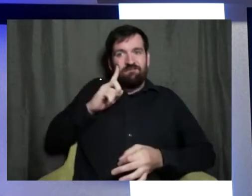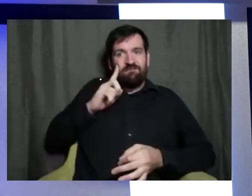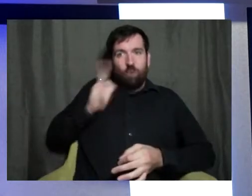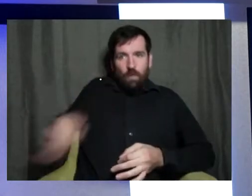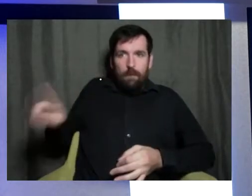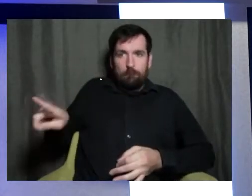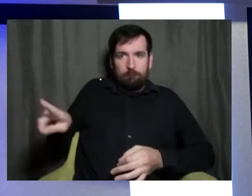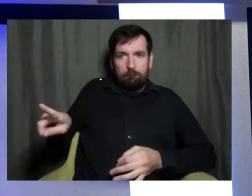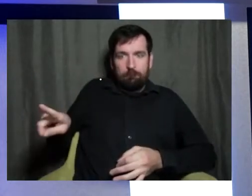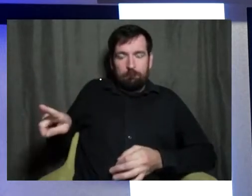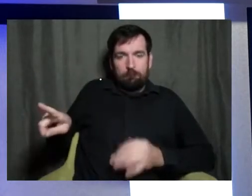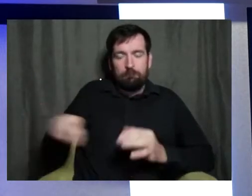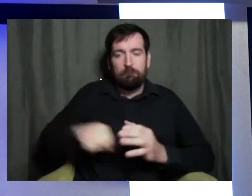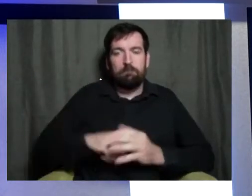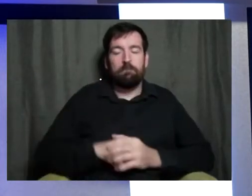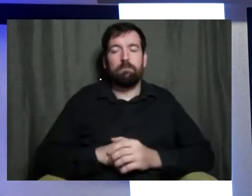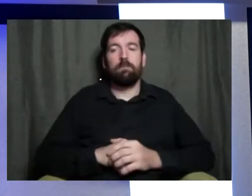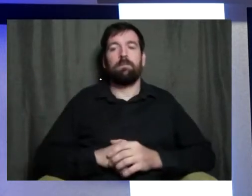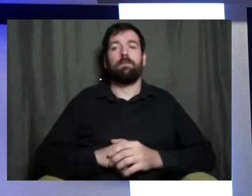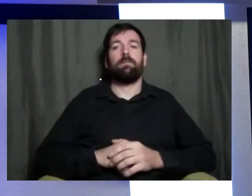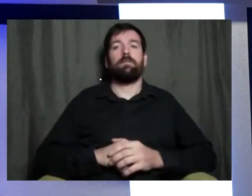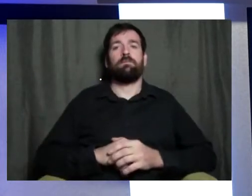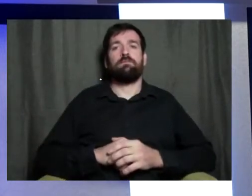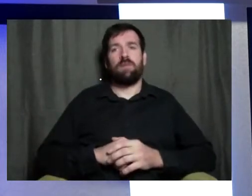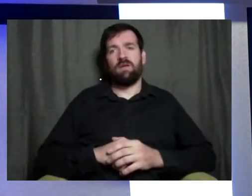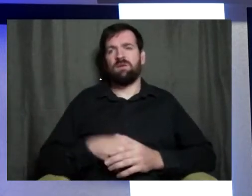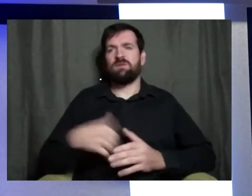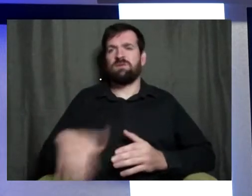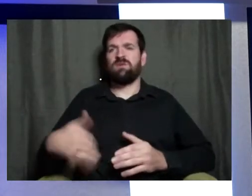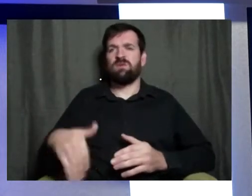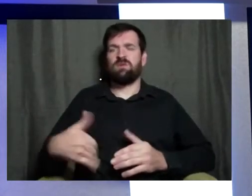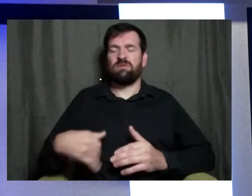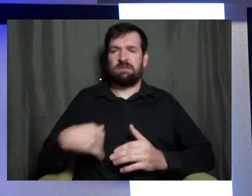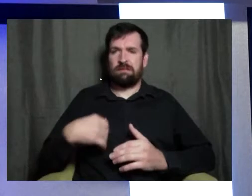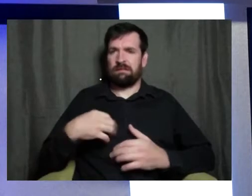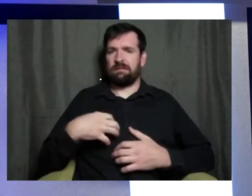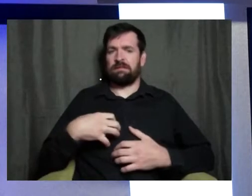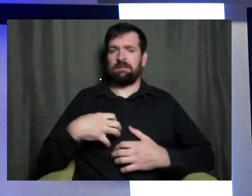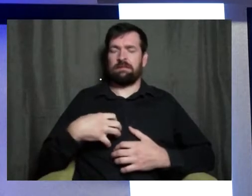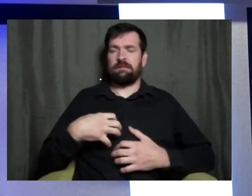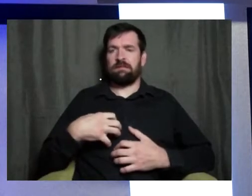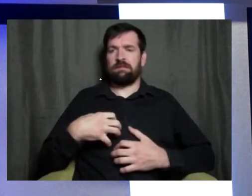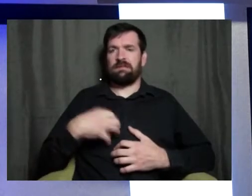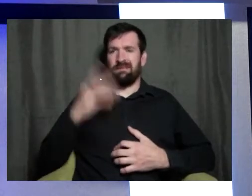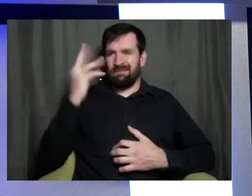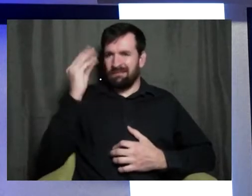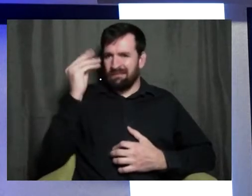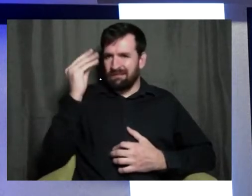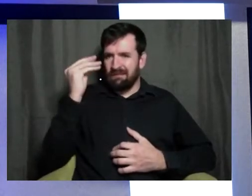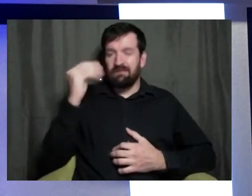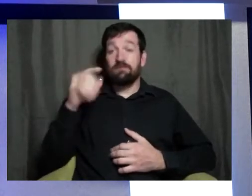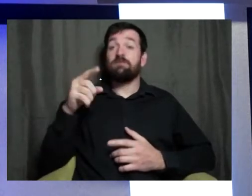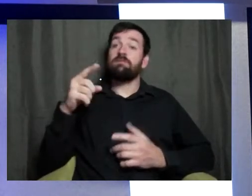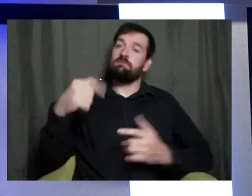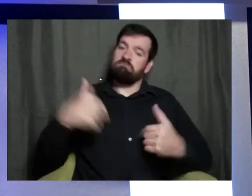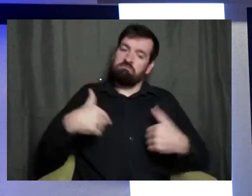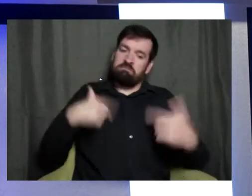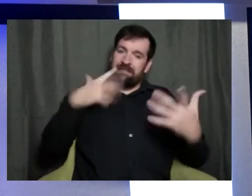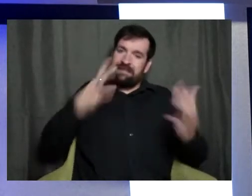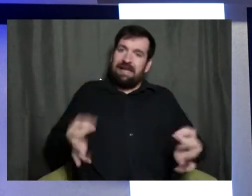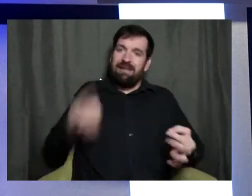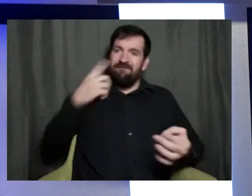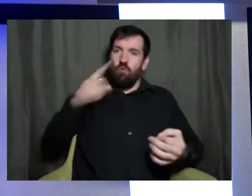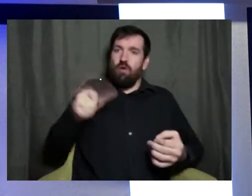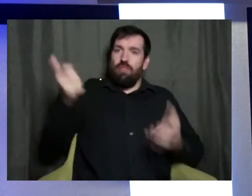person. That does mess with your mind a little bit. So help us through that. You know, that you're making a decision for another person. It's easy for